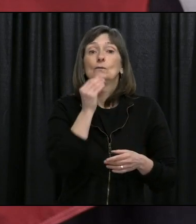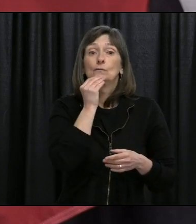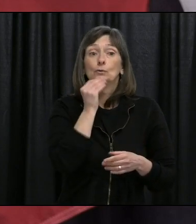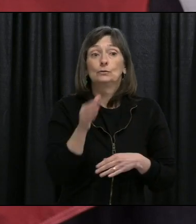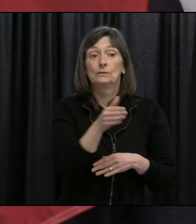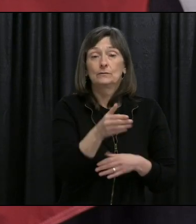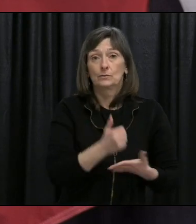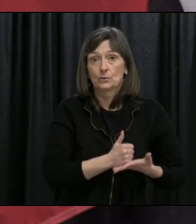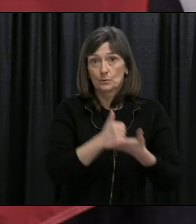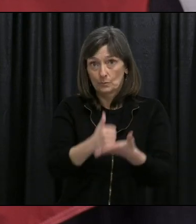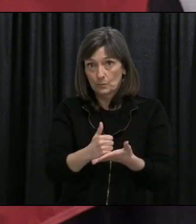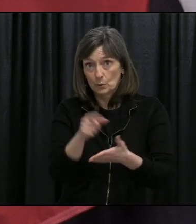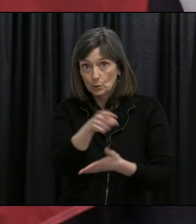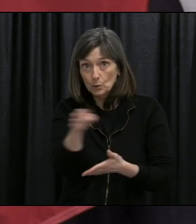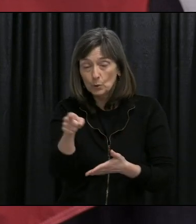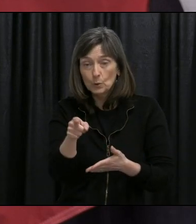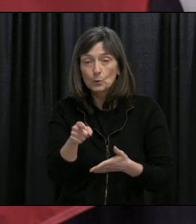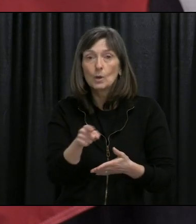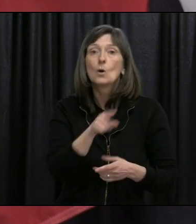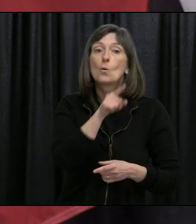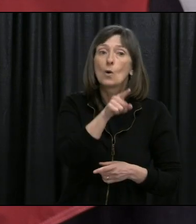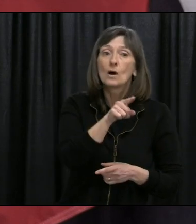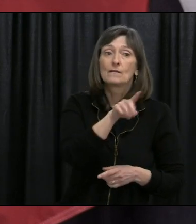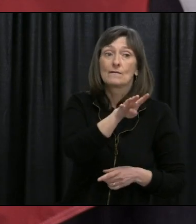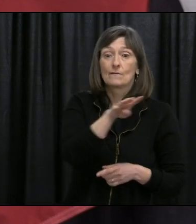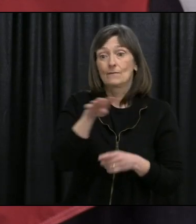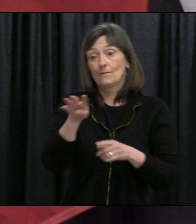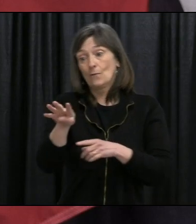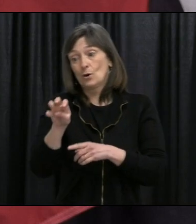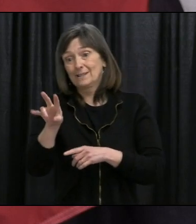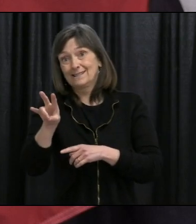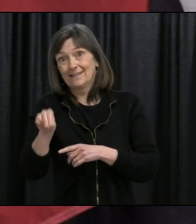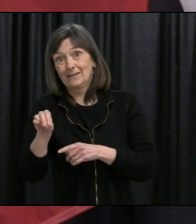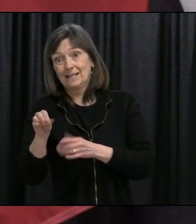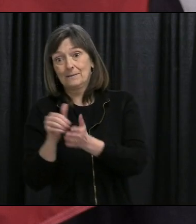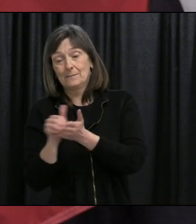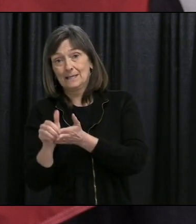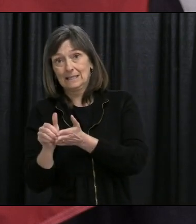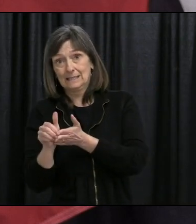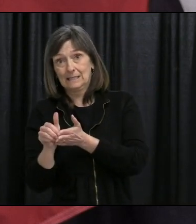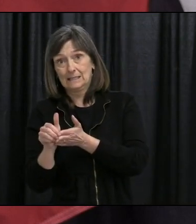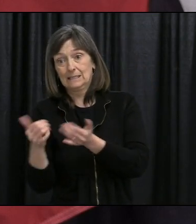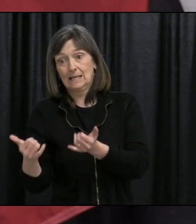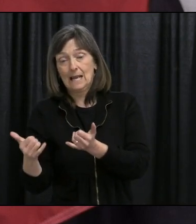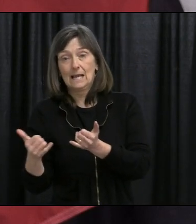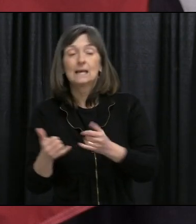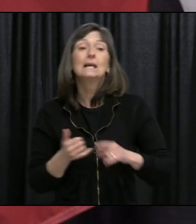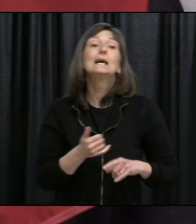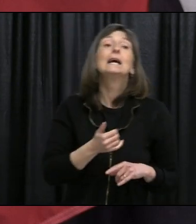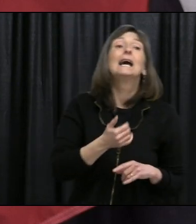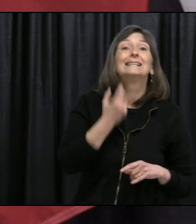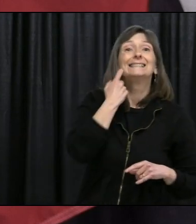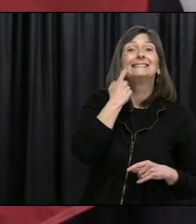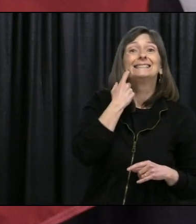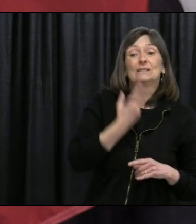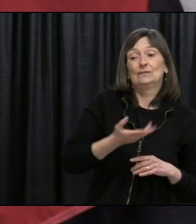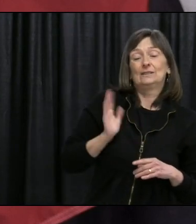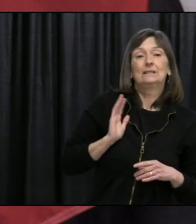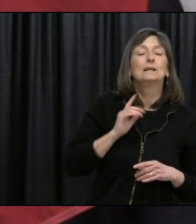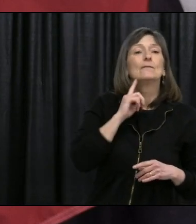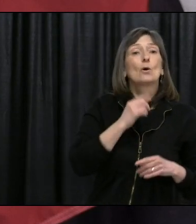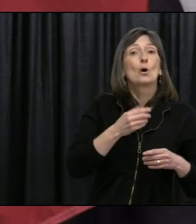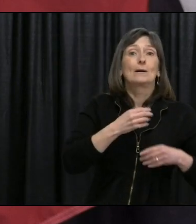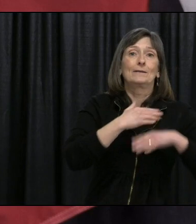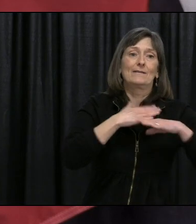two initiatives, one for $470 million today, and in addition a few weeks ago, $62 million for seafood